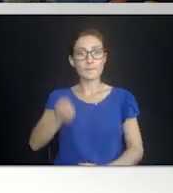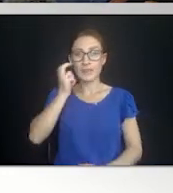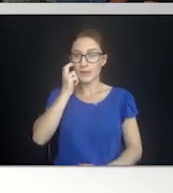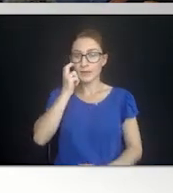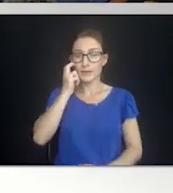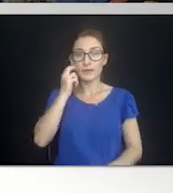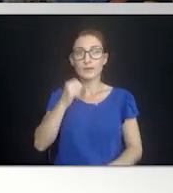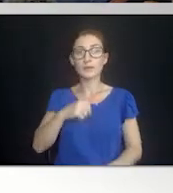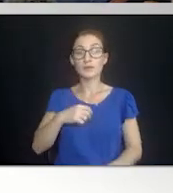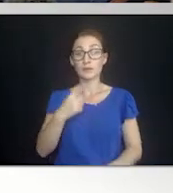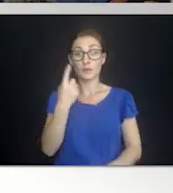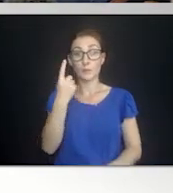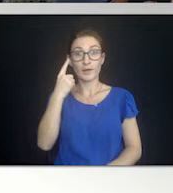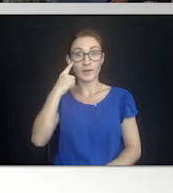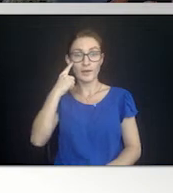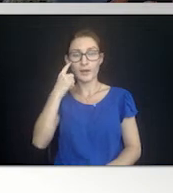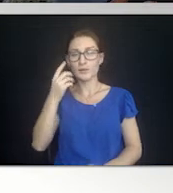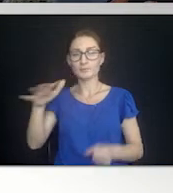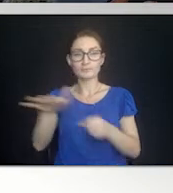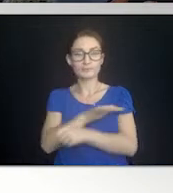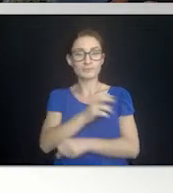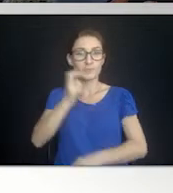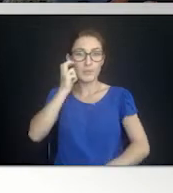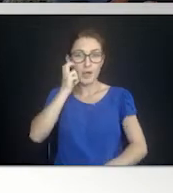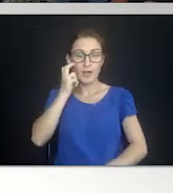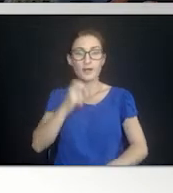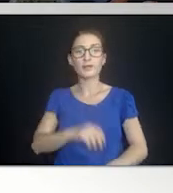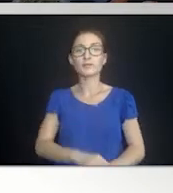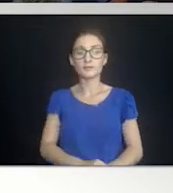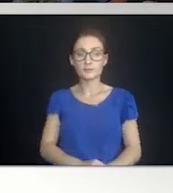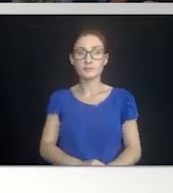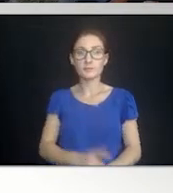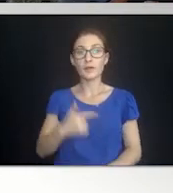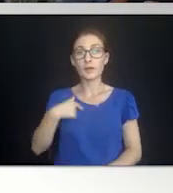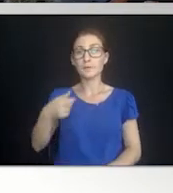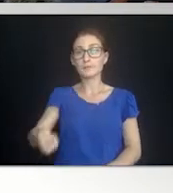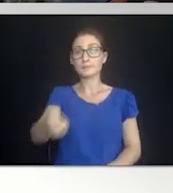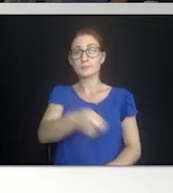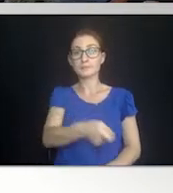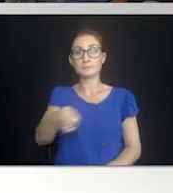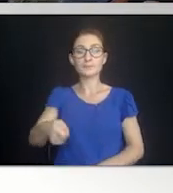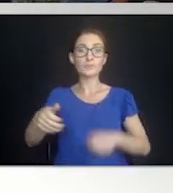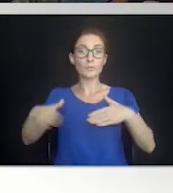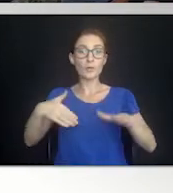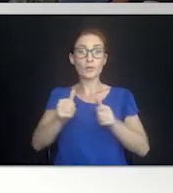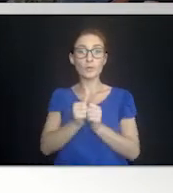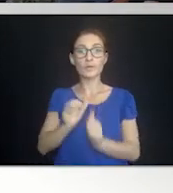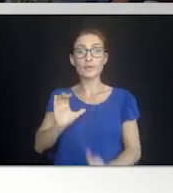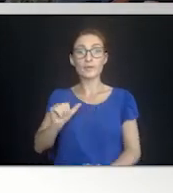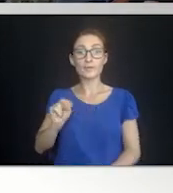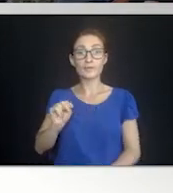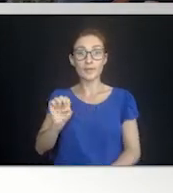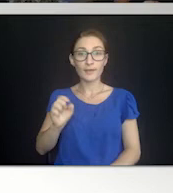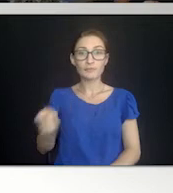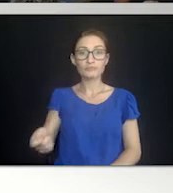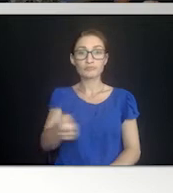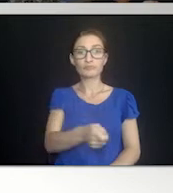totally blind in one eye, walk with a cane, and I have found that